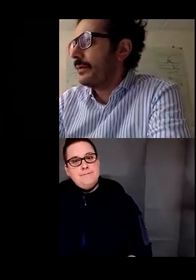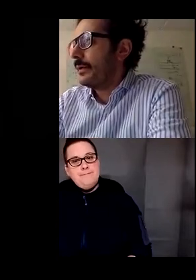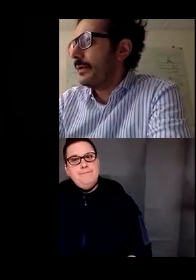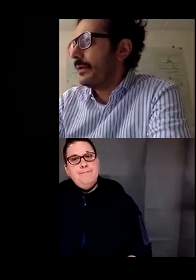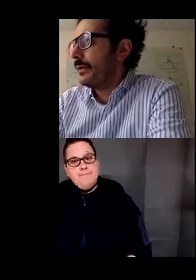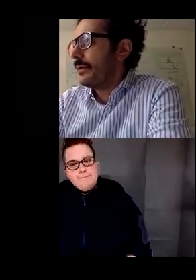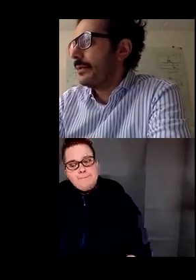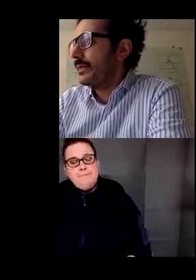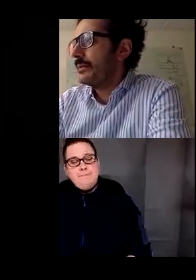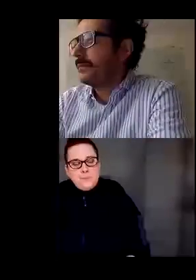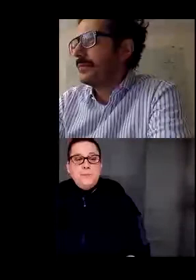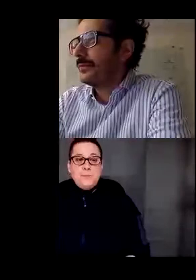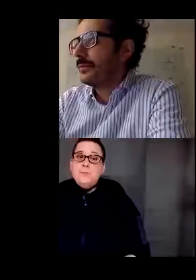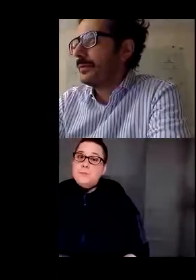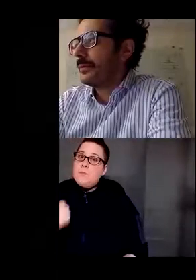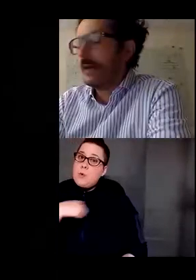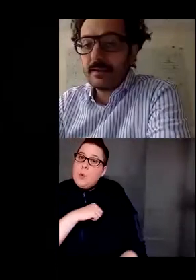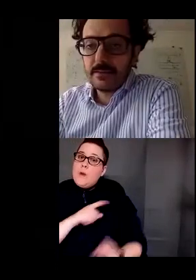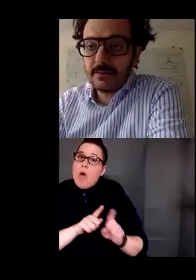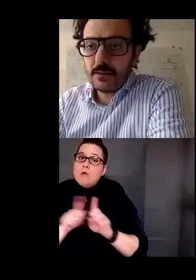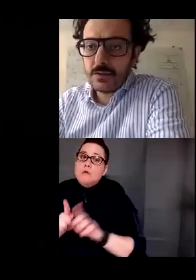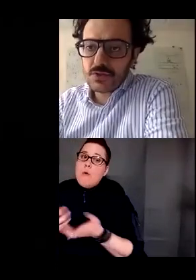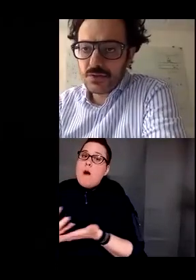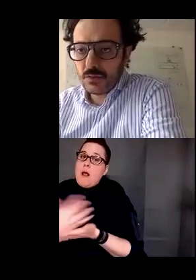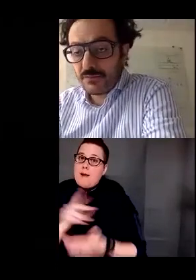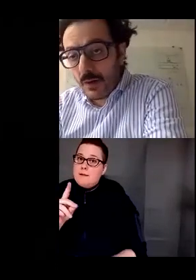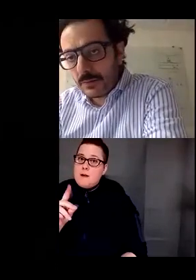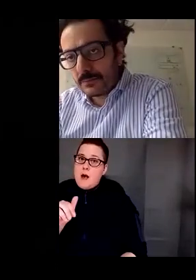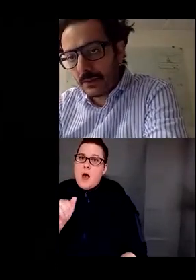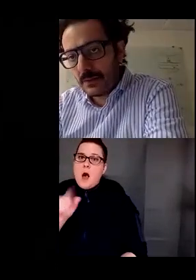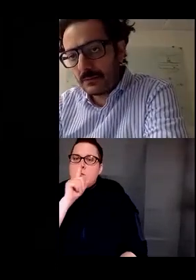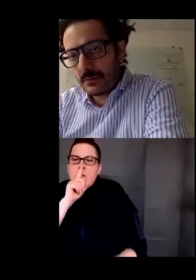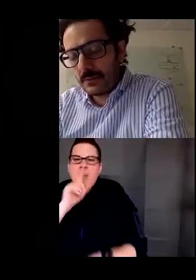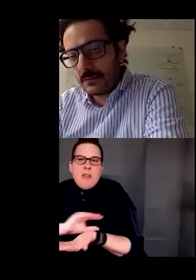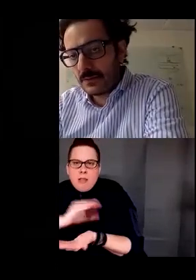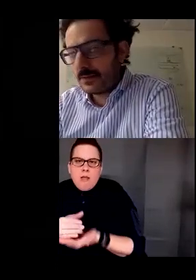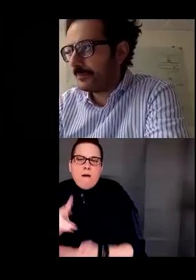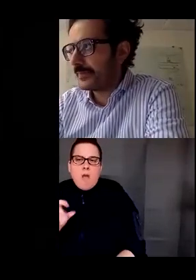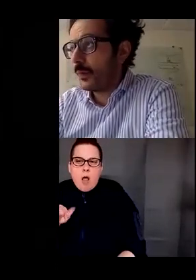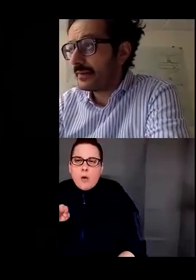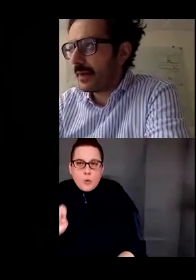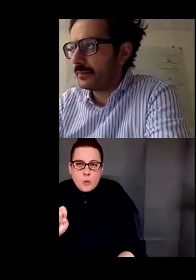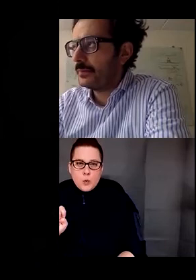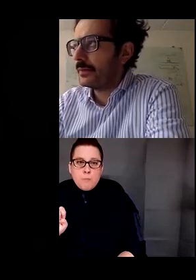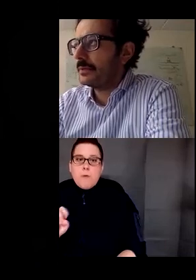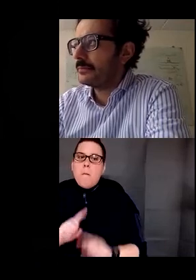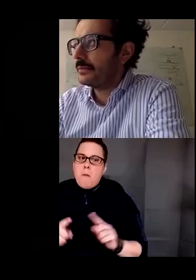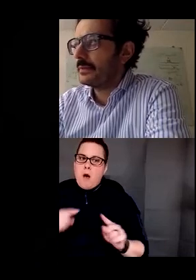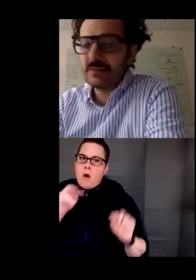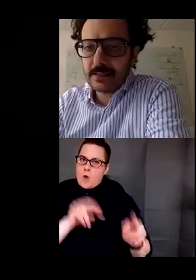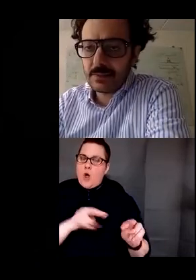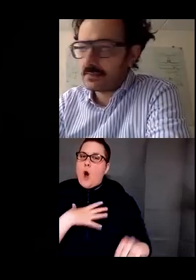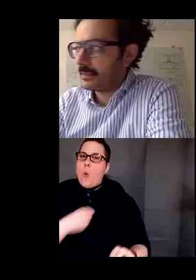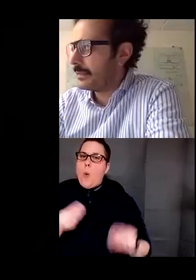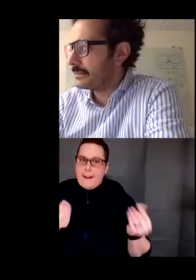So we did also collect data not just on volume, but on white matter, and we